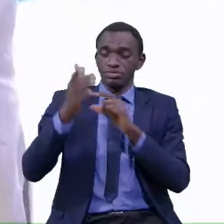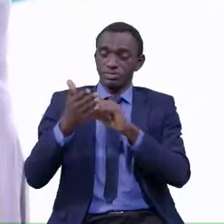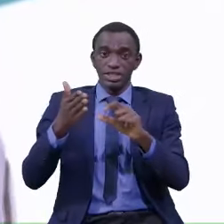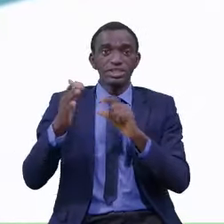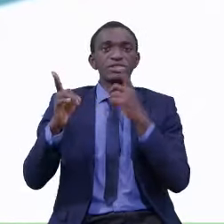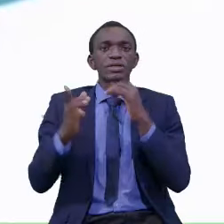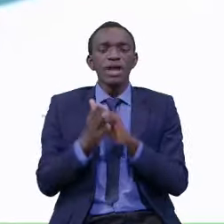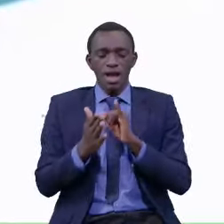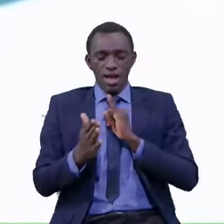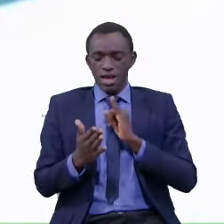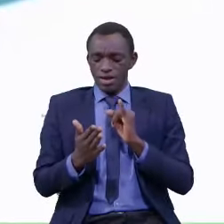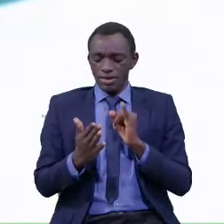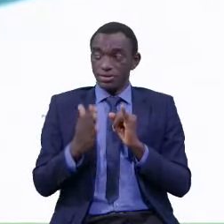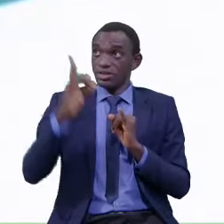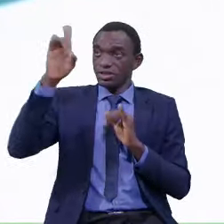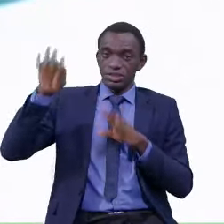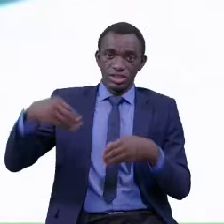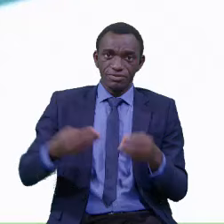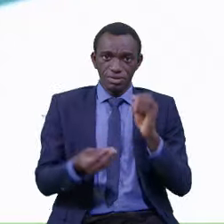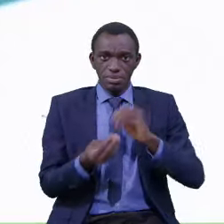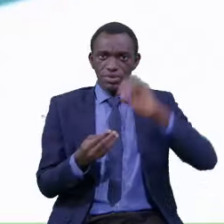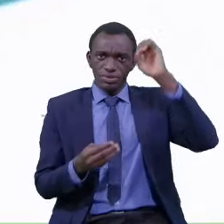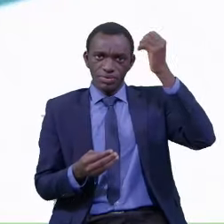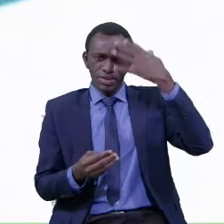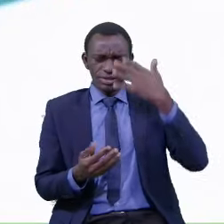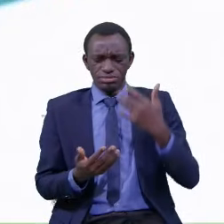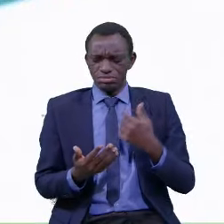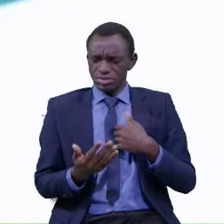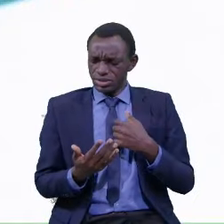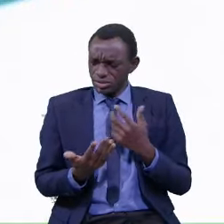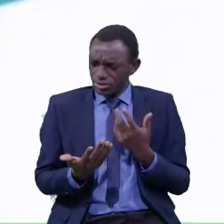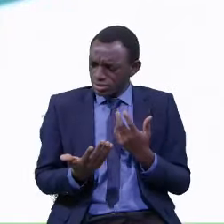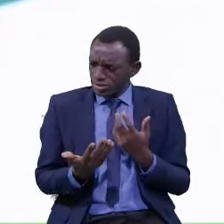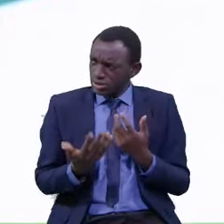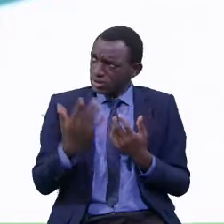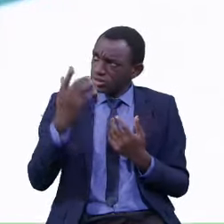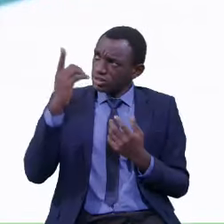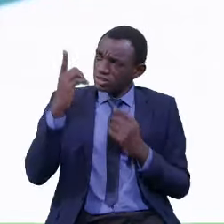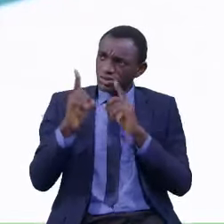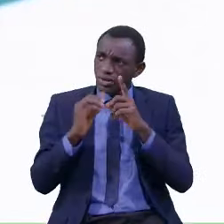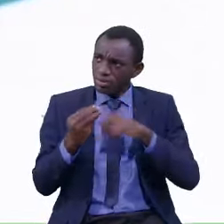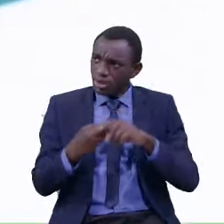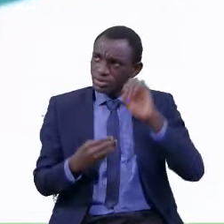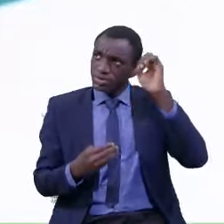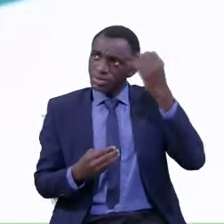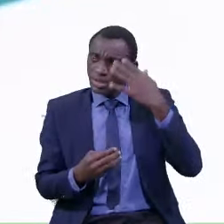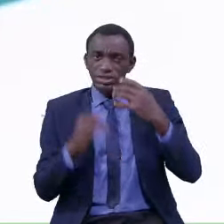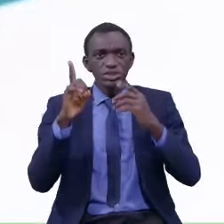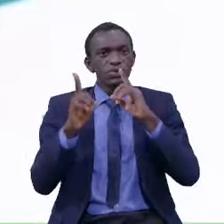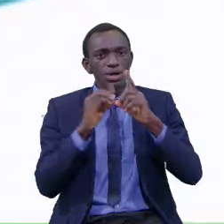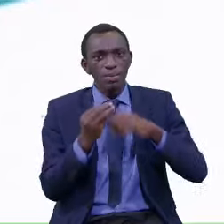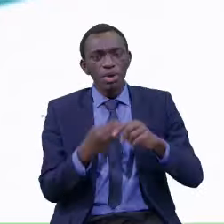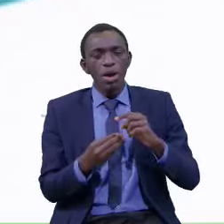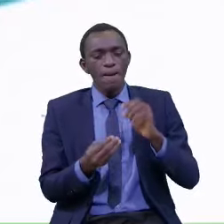I say, Lord, you talk about grace. I talk about more grace. I need more grace, I need more grace, I